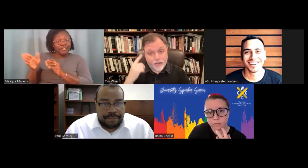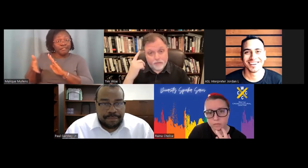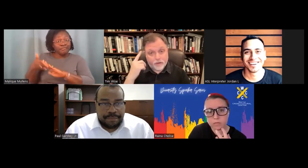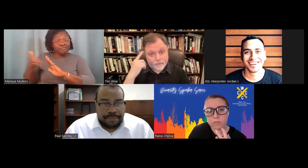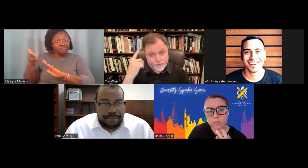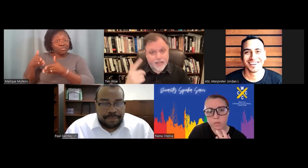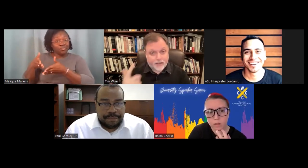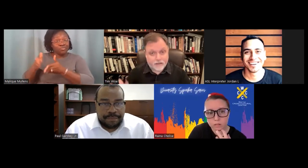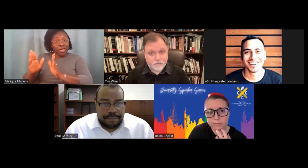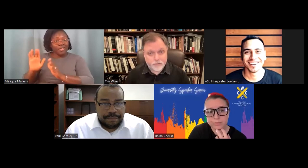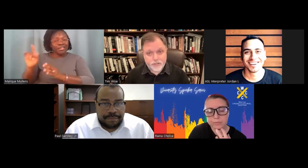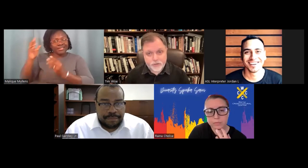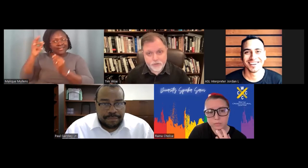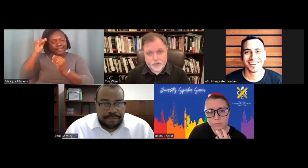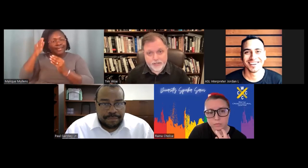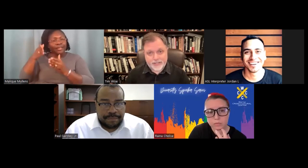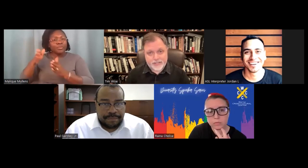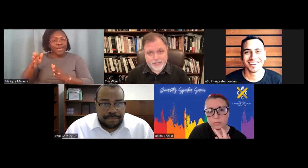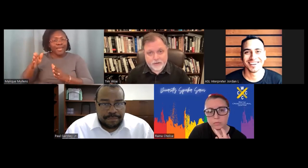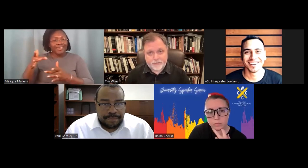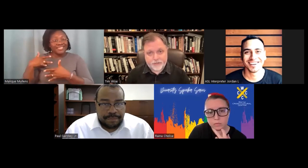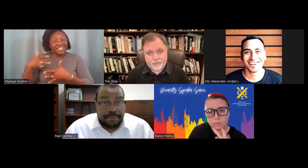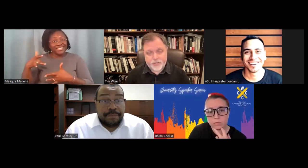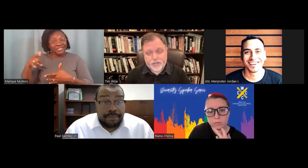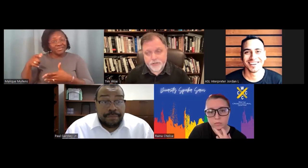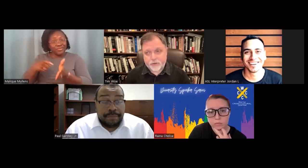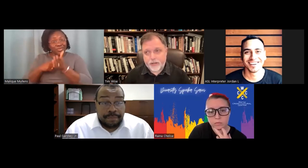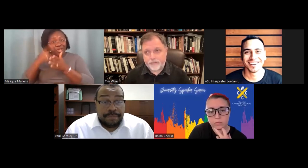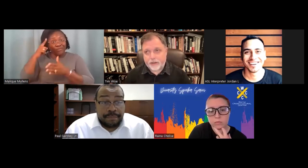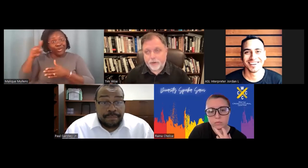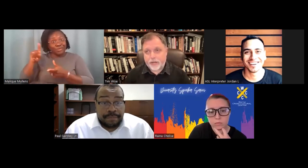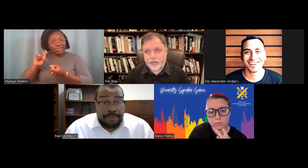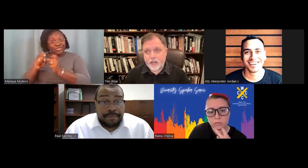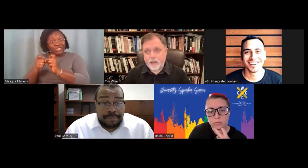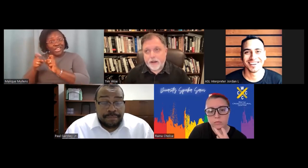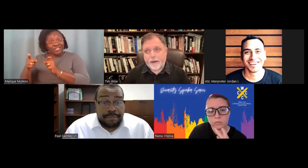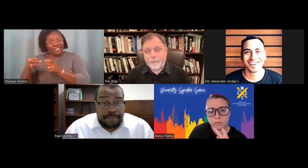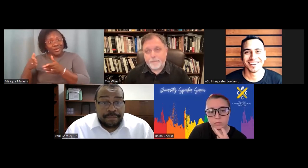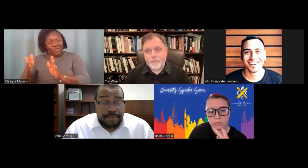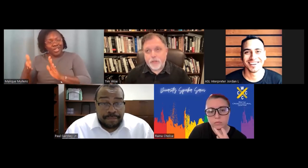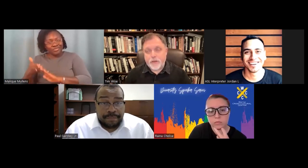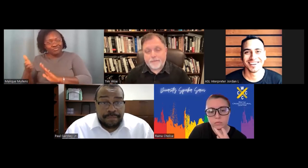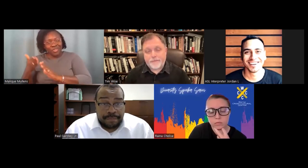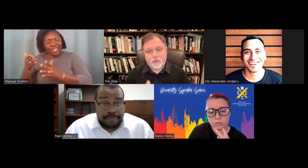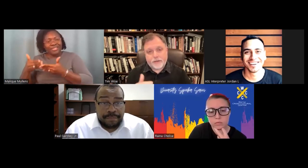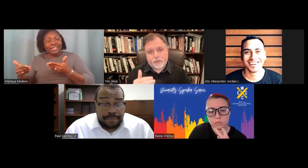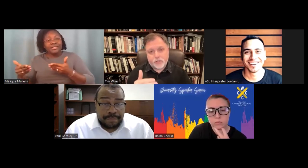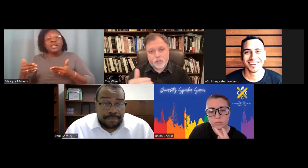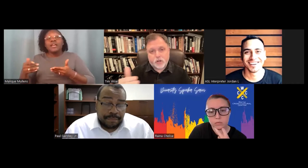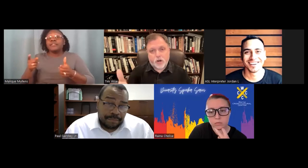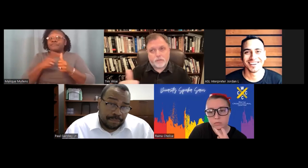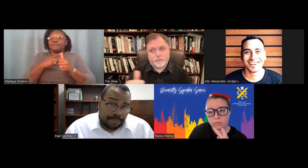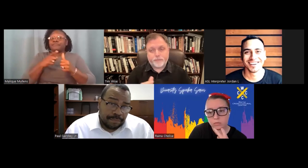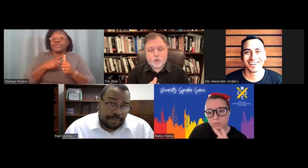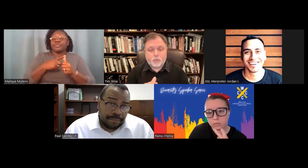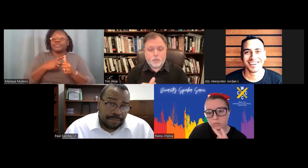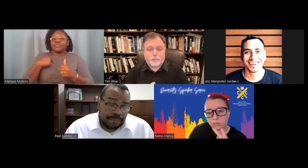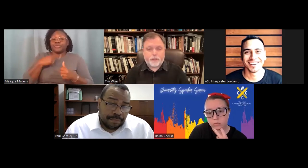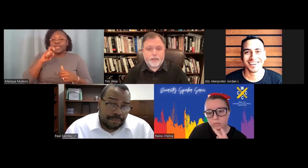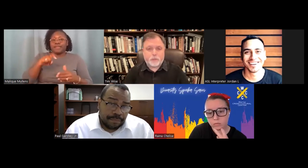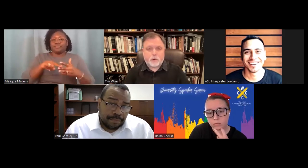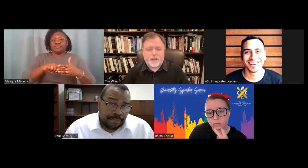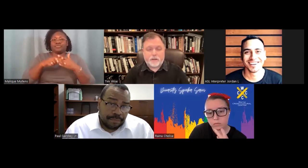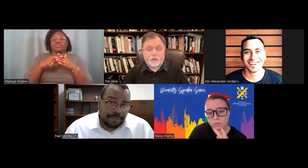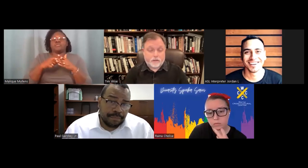and their way of thinking, which is usually necessary for them to change their way of operating, you have to start with